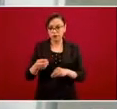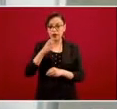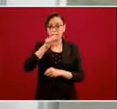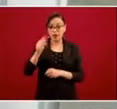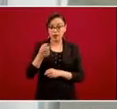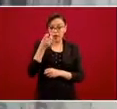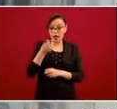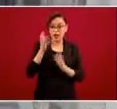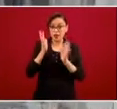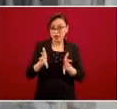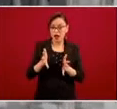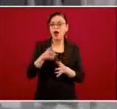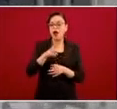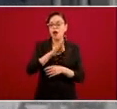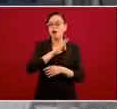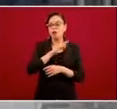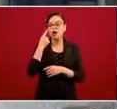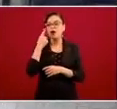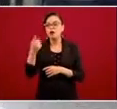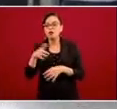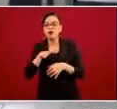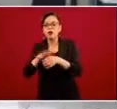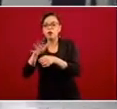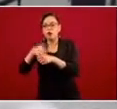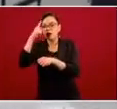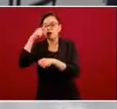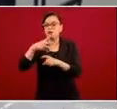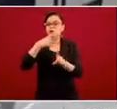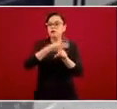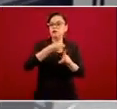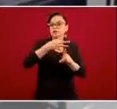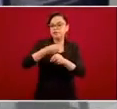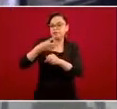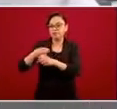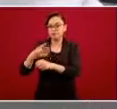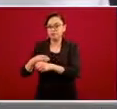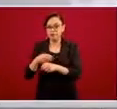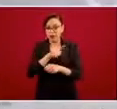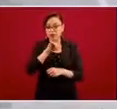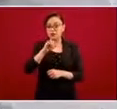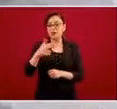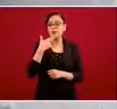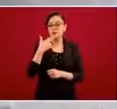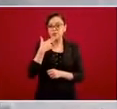During this process, we pick out the equipments that are